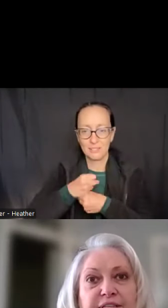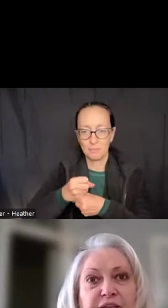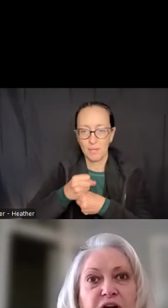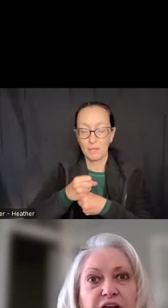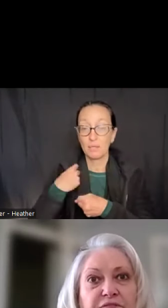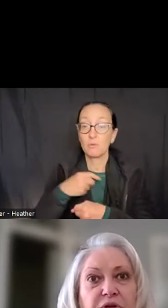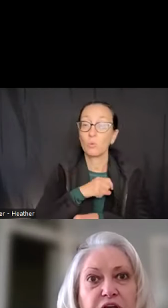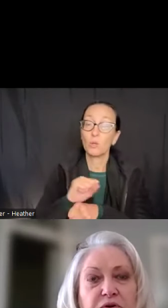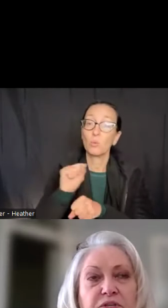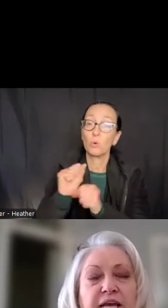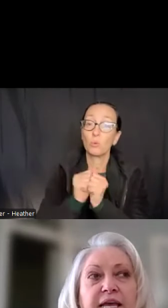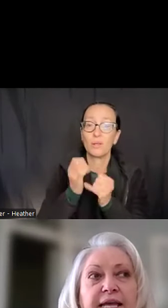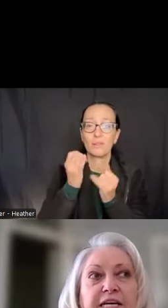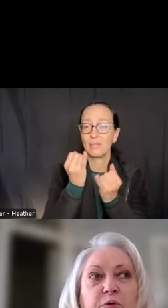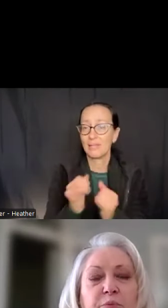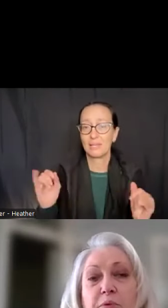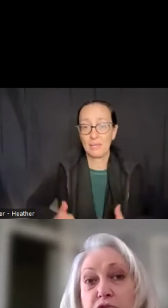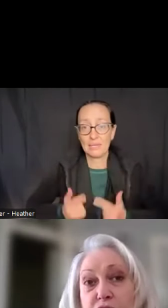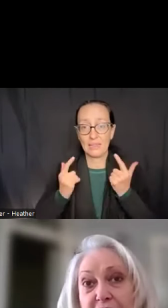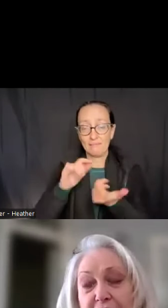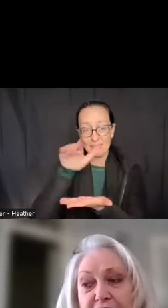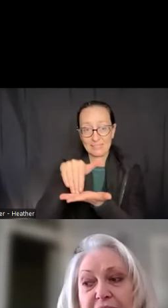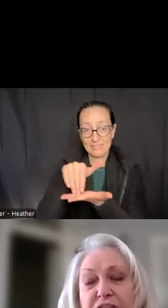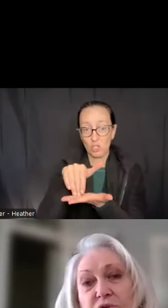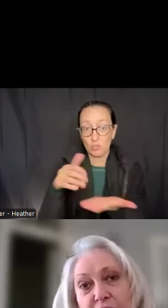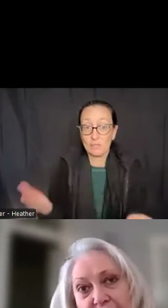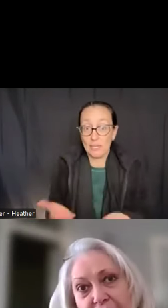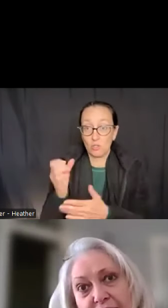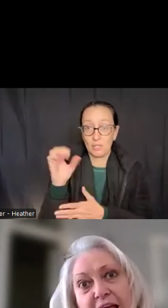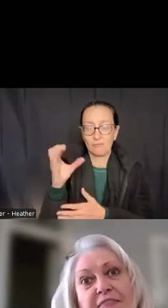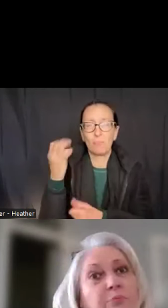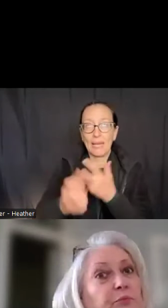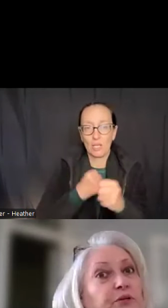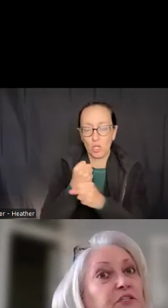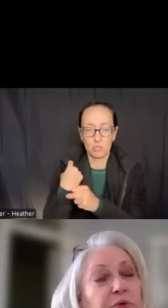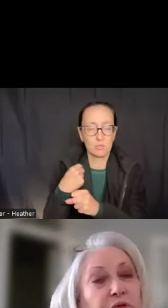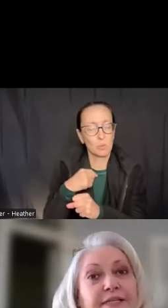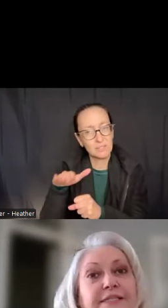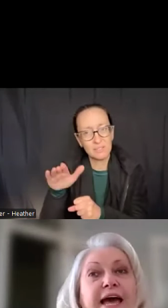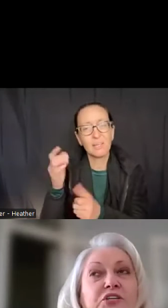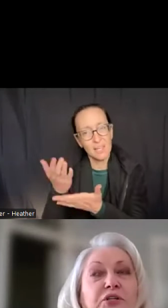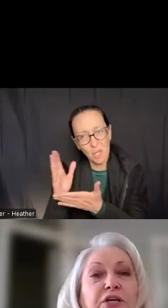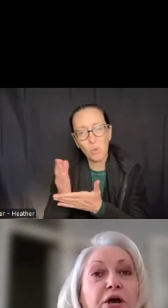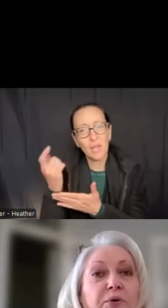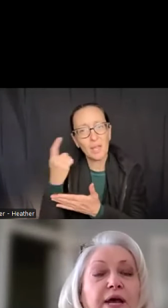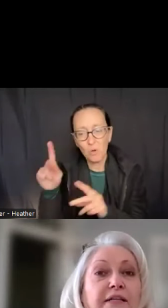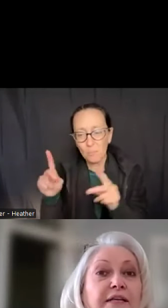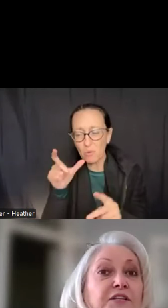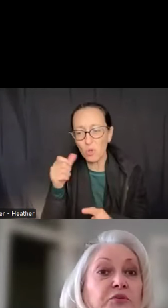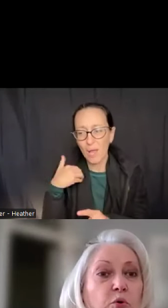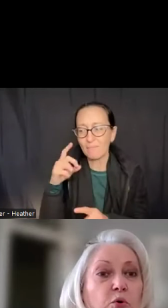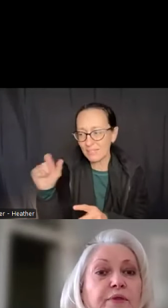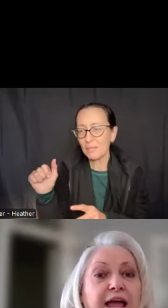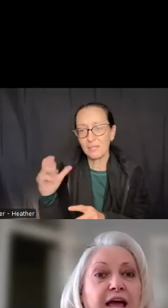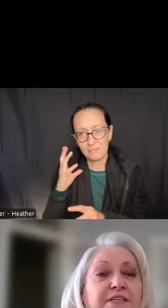centers here in South Carolina for years in helping people understand that it's okay that people with disabilities actually go and